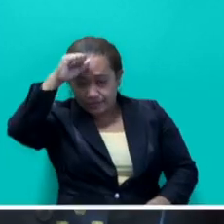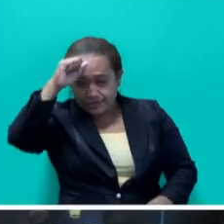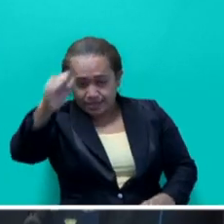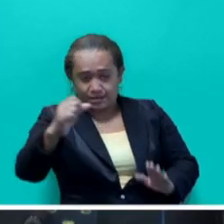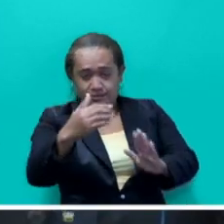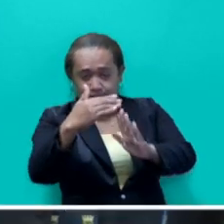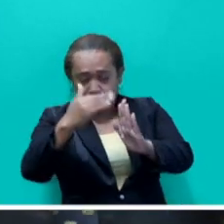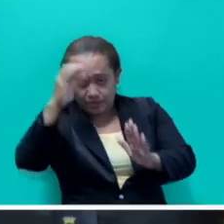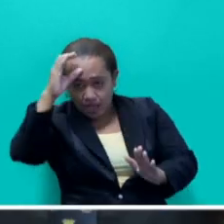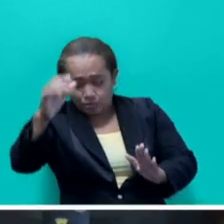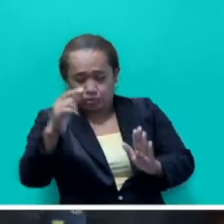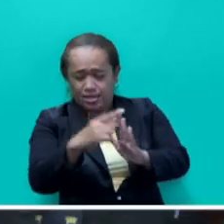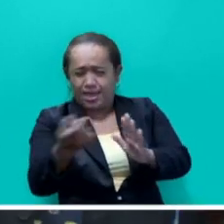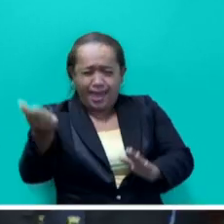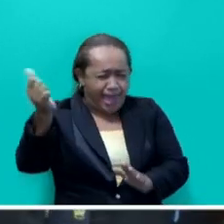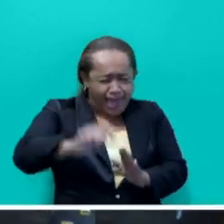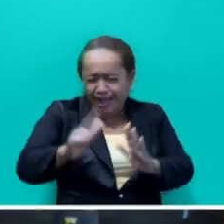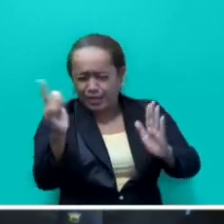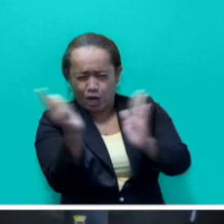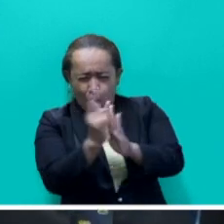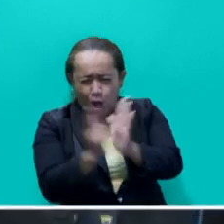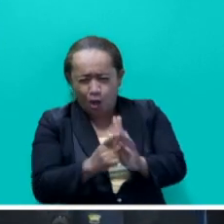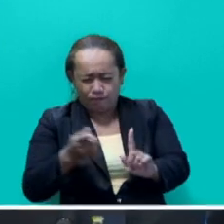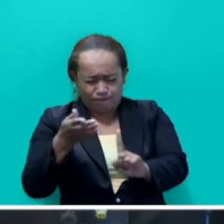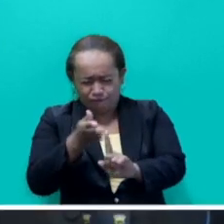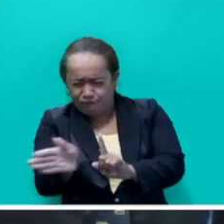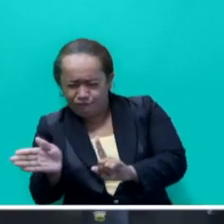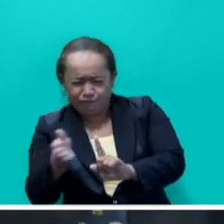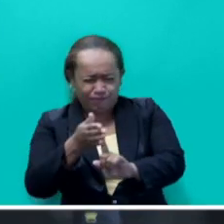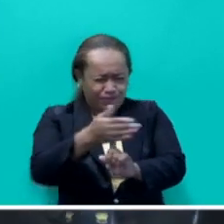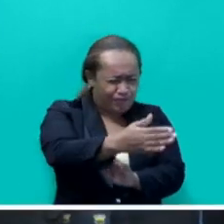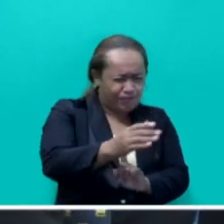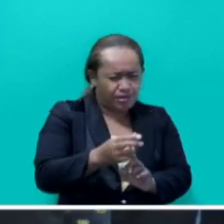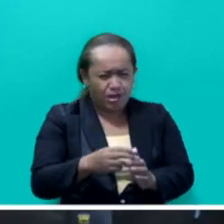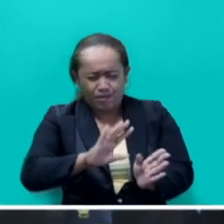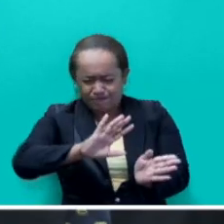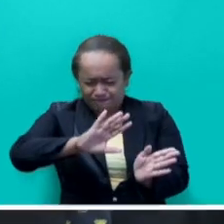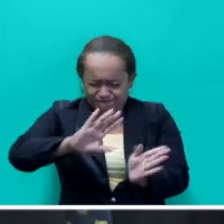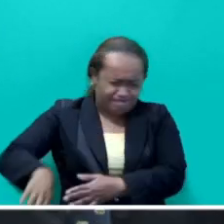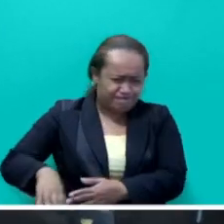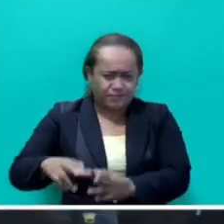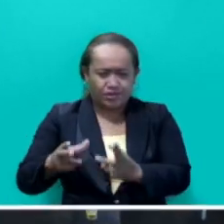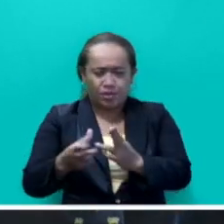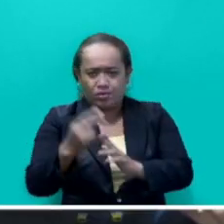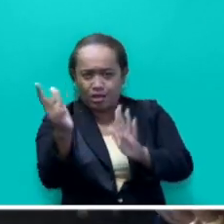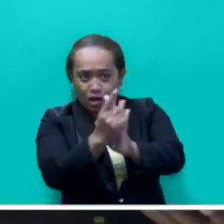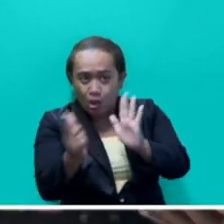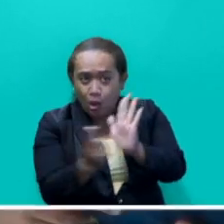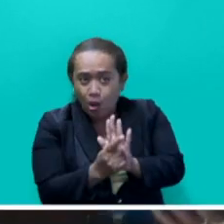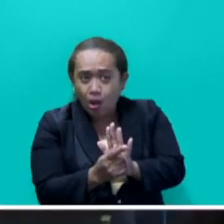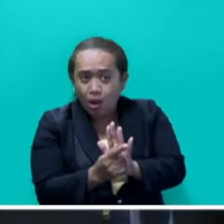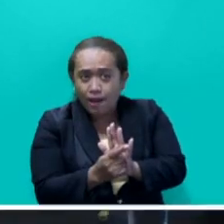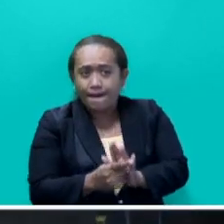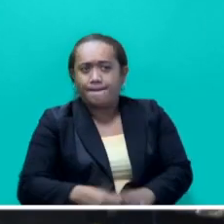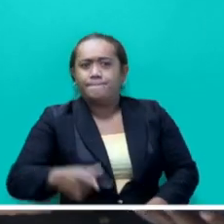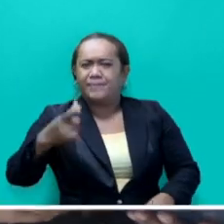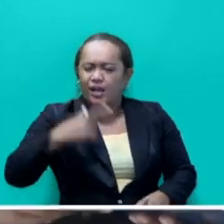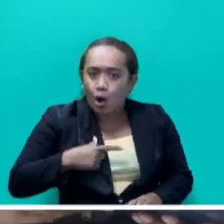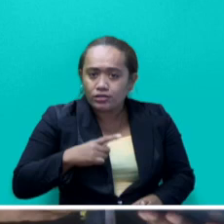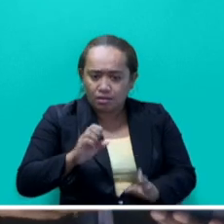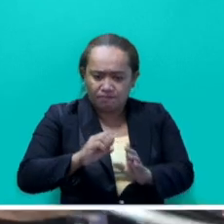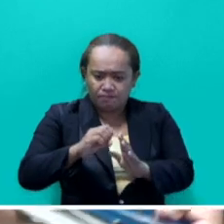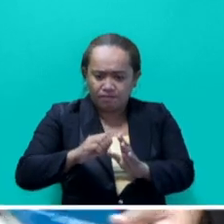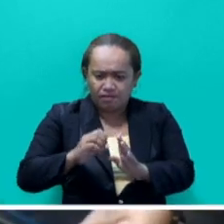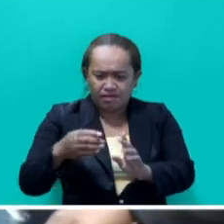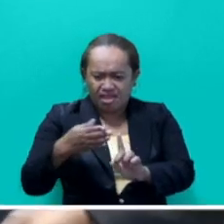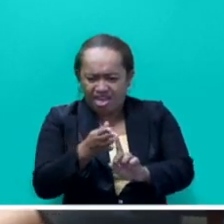Constitution, any law inconsistent with this Constitution is invalid to the extent of the inconsistency.